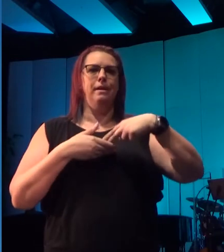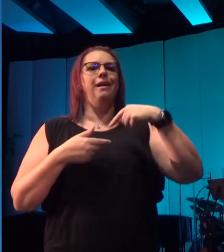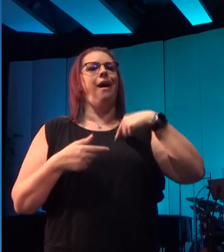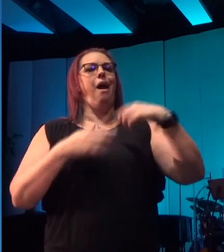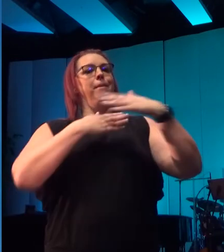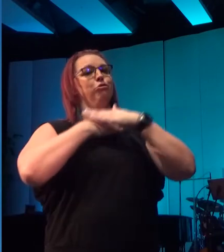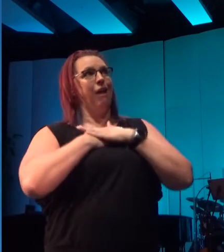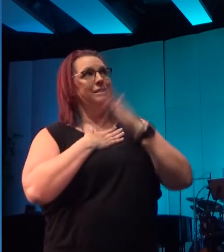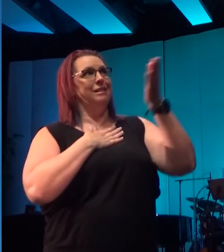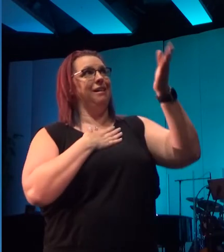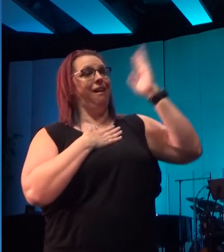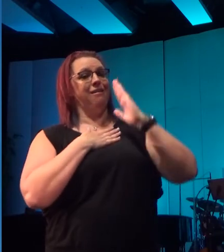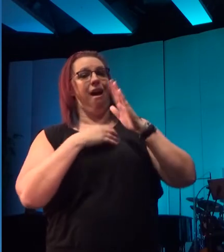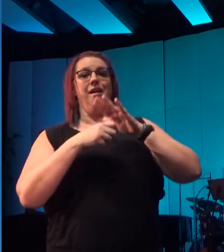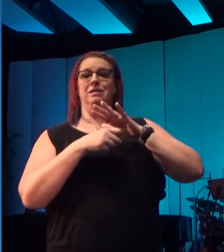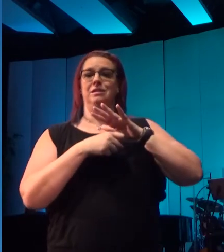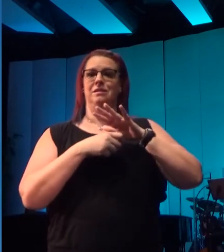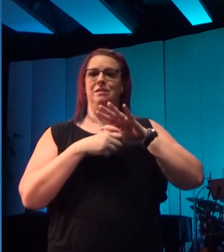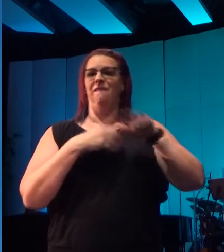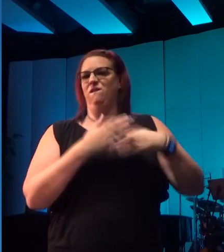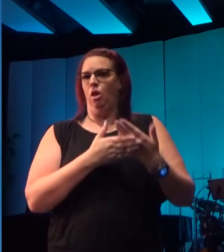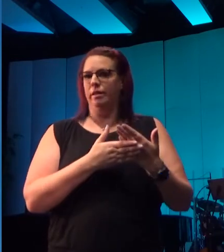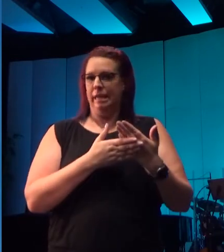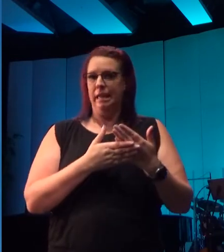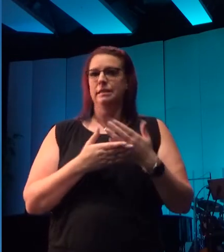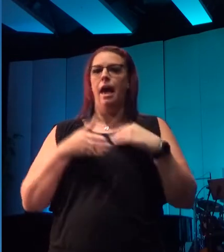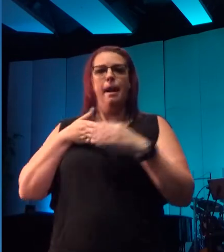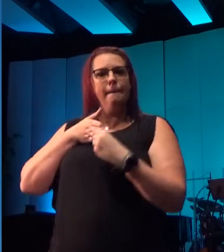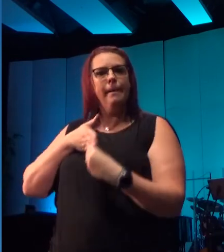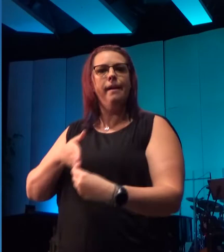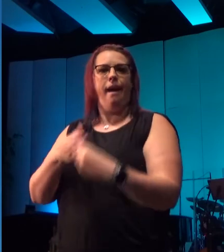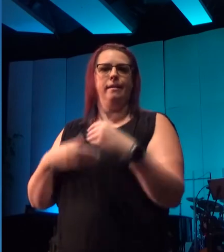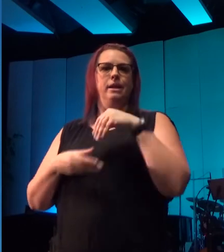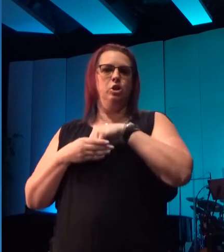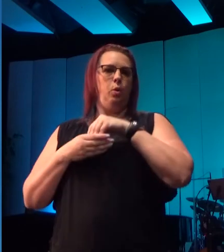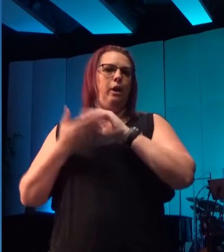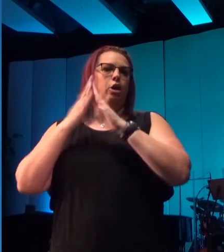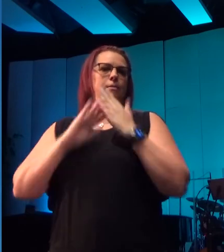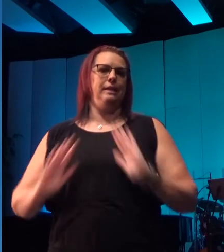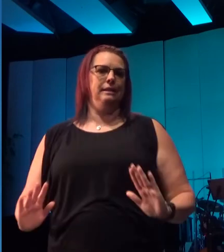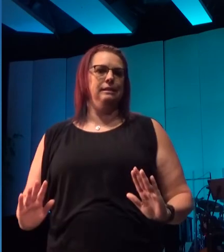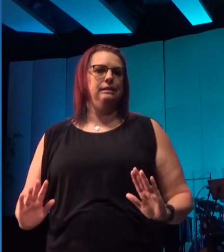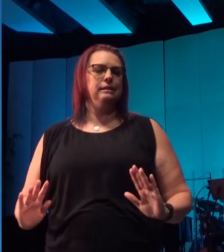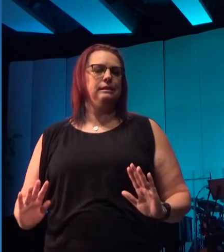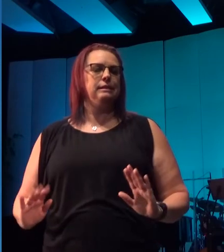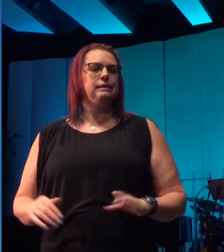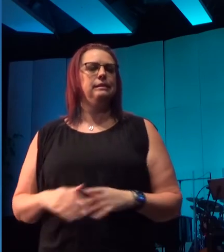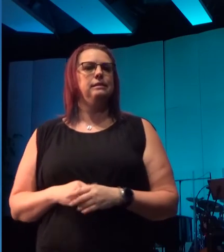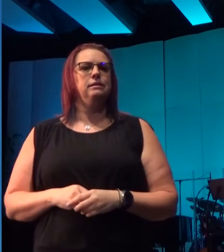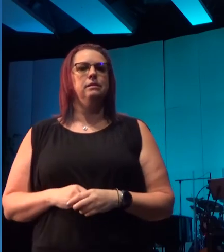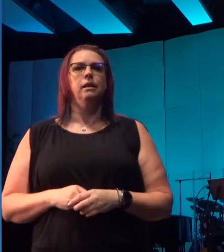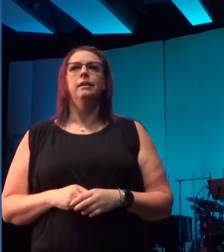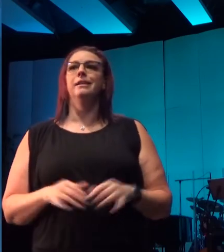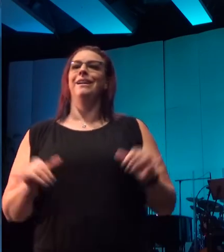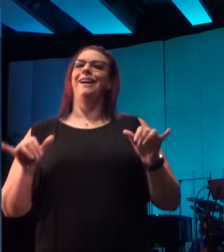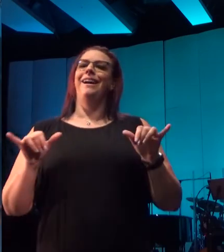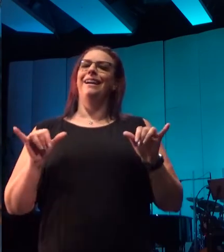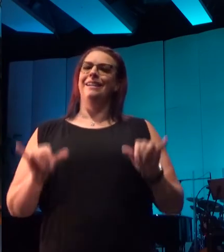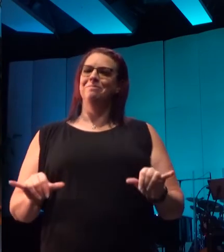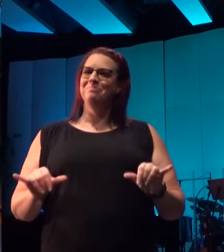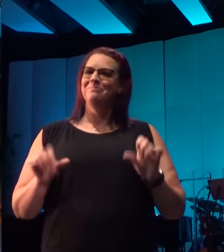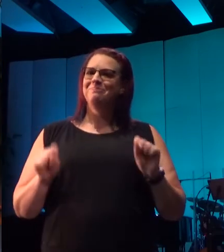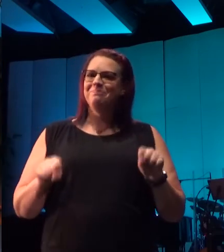God's fullness. I am guided into inner peace. Ah, yes. And then David